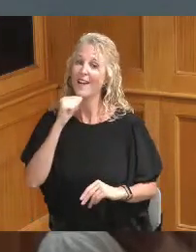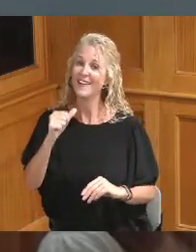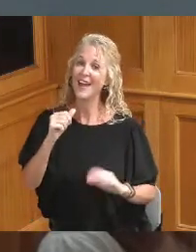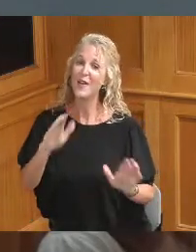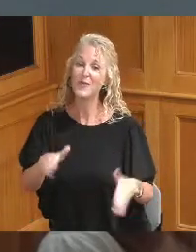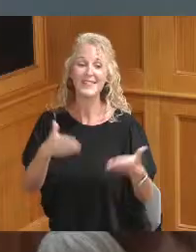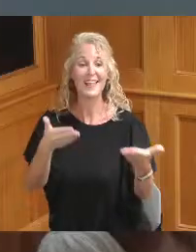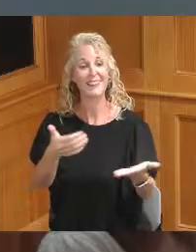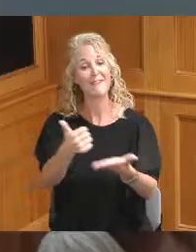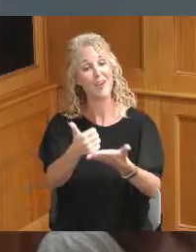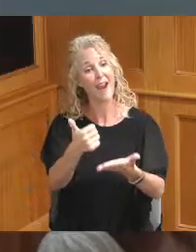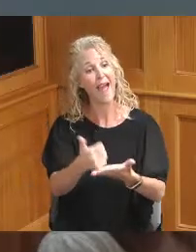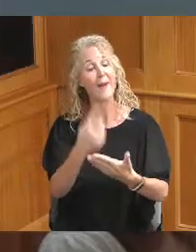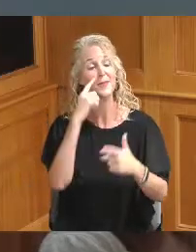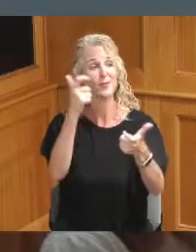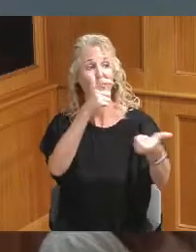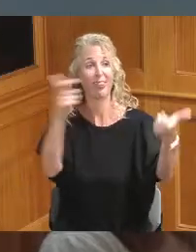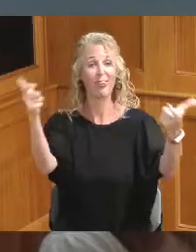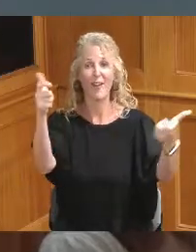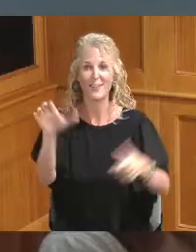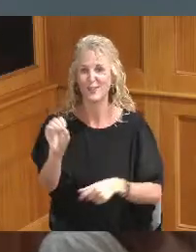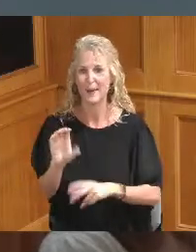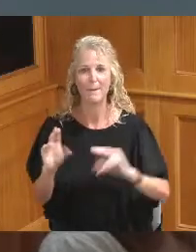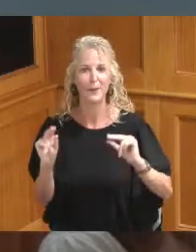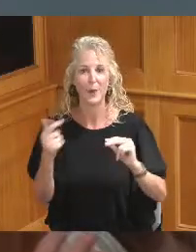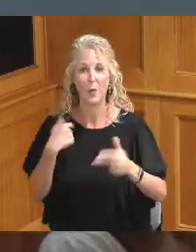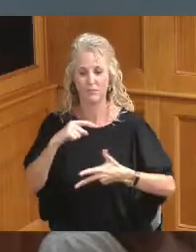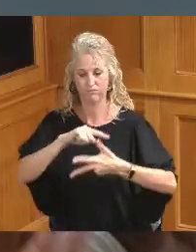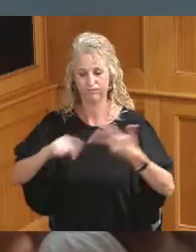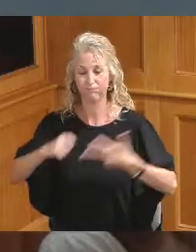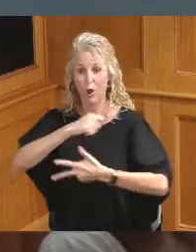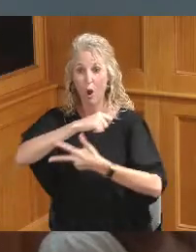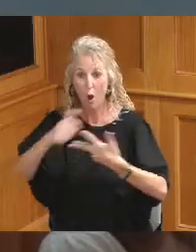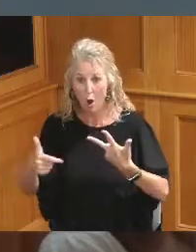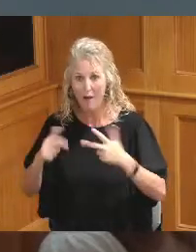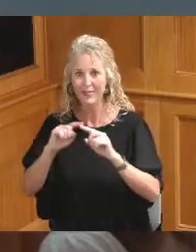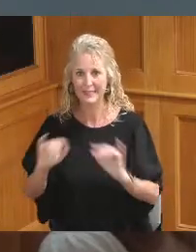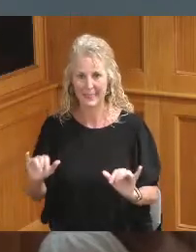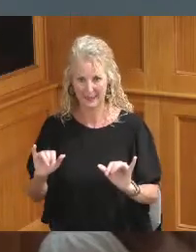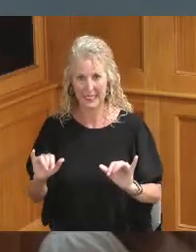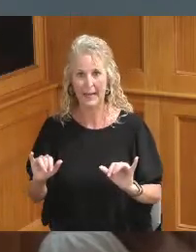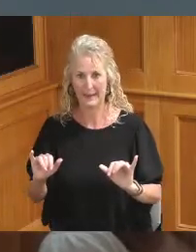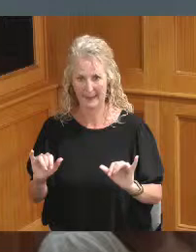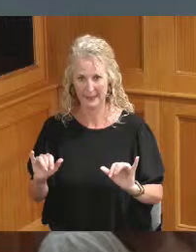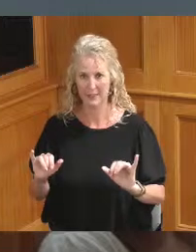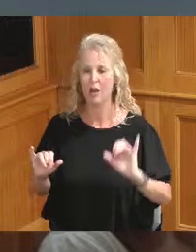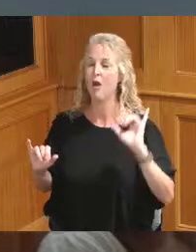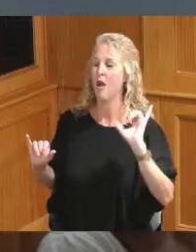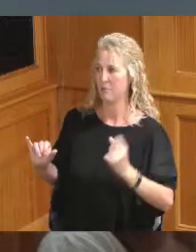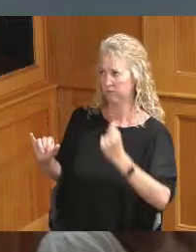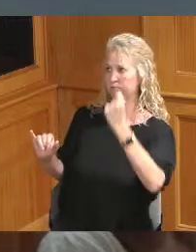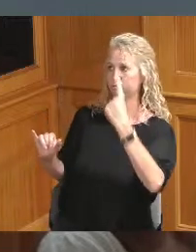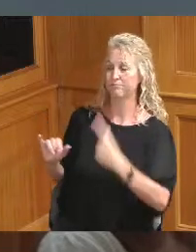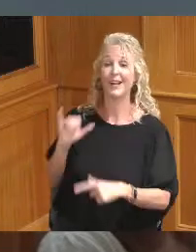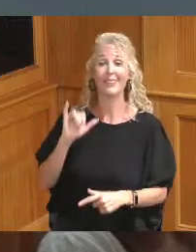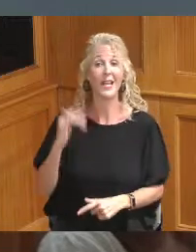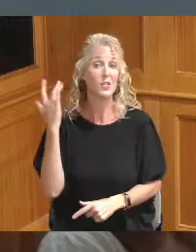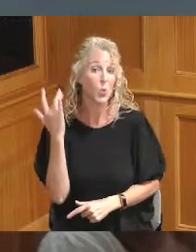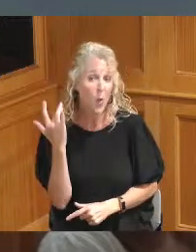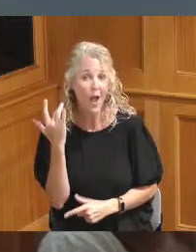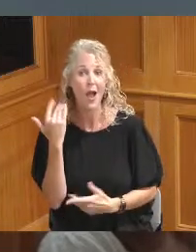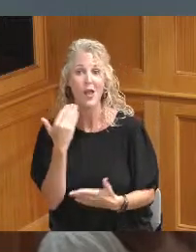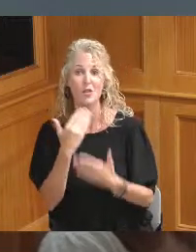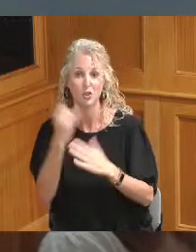and services to the larger impervious area properties. We're going to do all of those things at once. Simultaneously. And that's the value of doing it